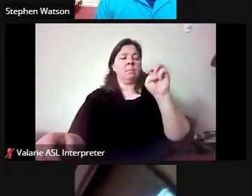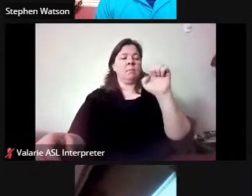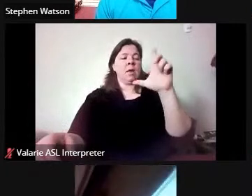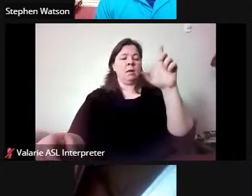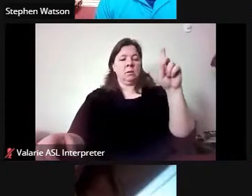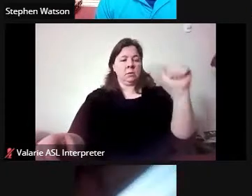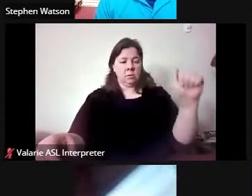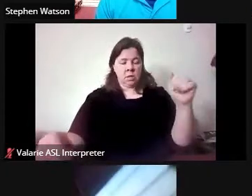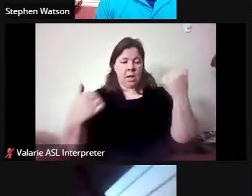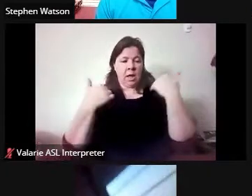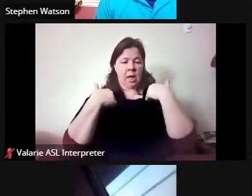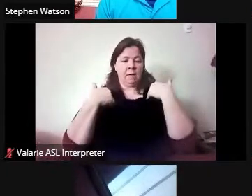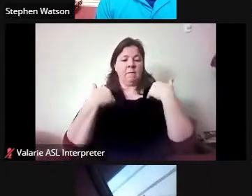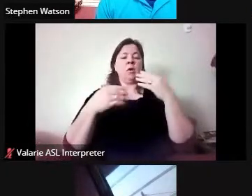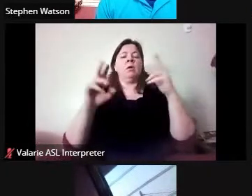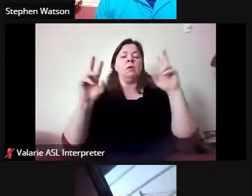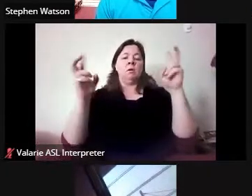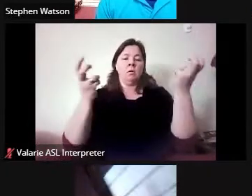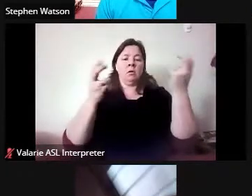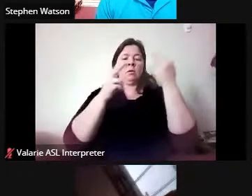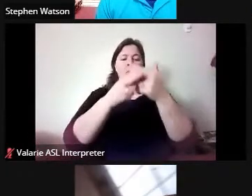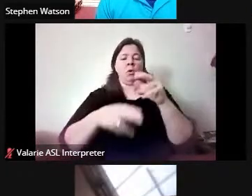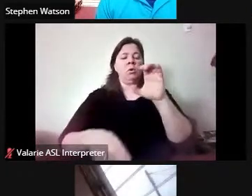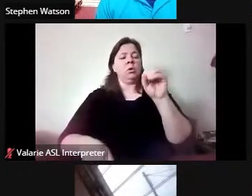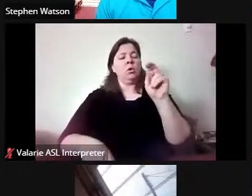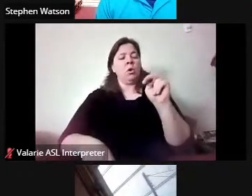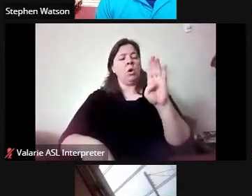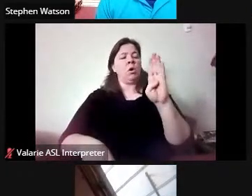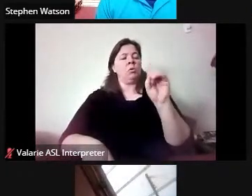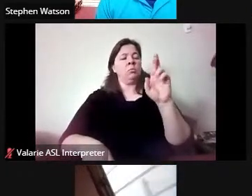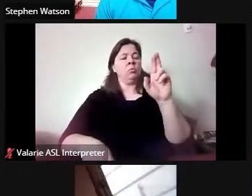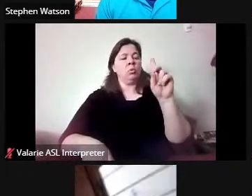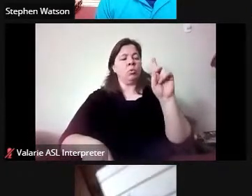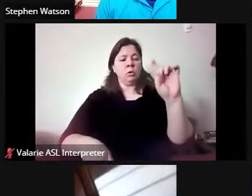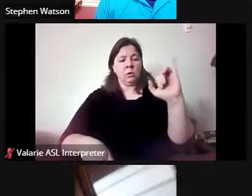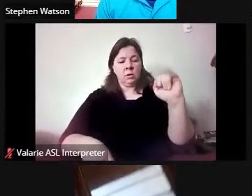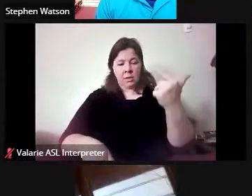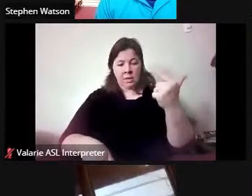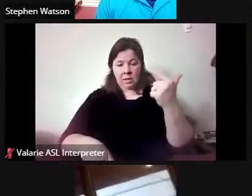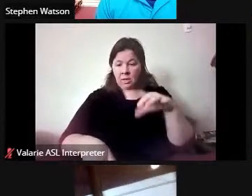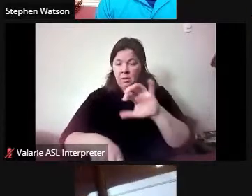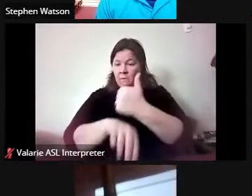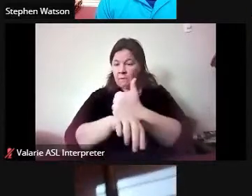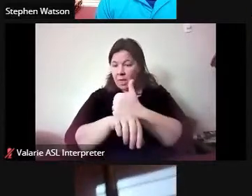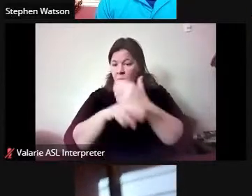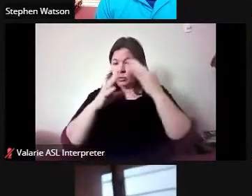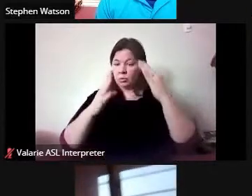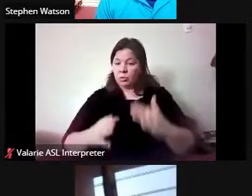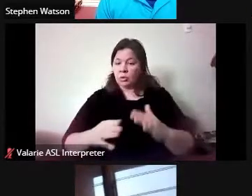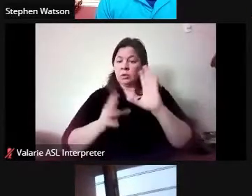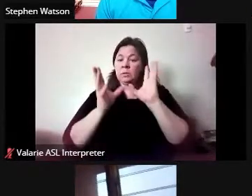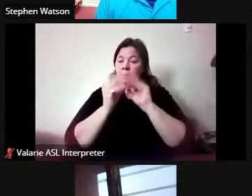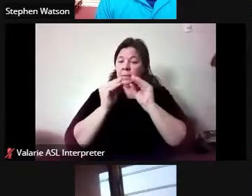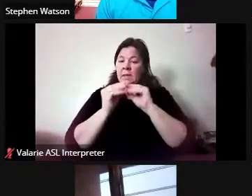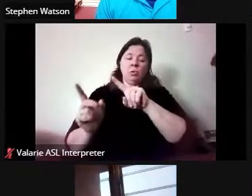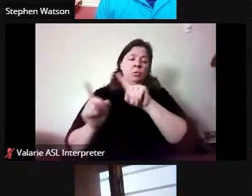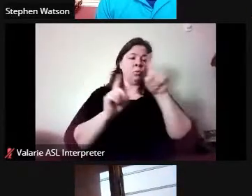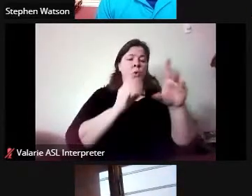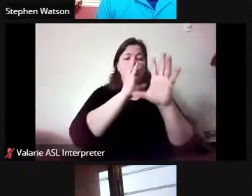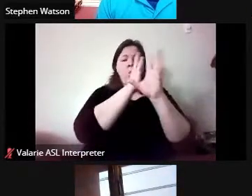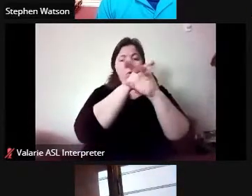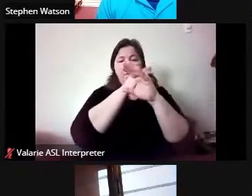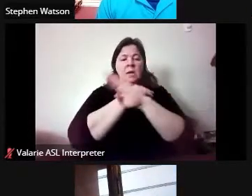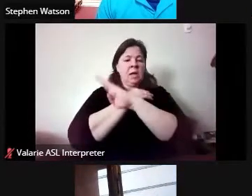an onboarding founders only meeting as well. So if you're new, you attend that webinar. It's